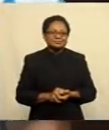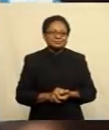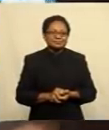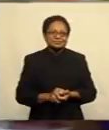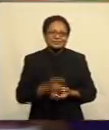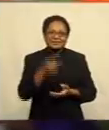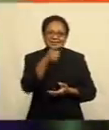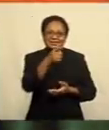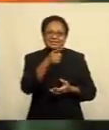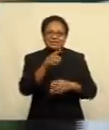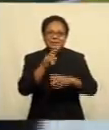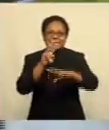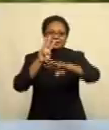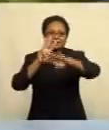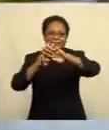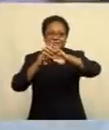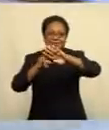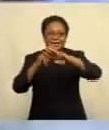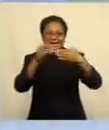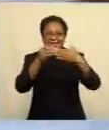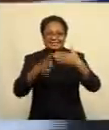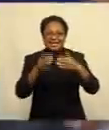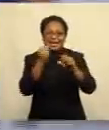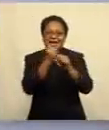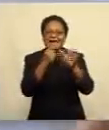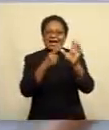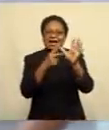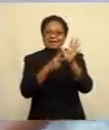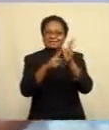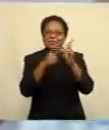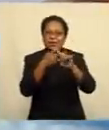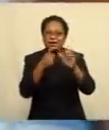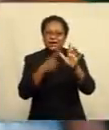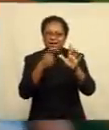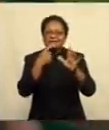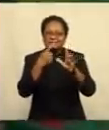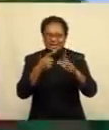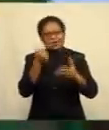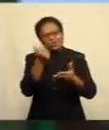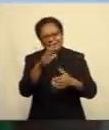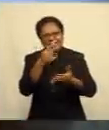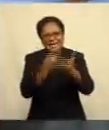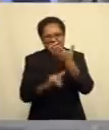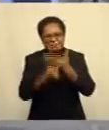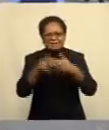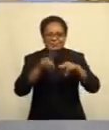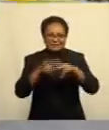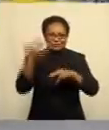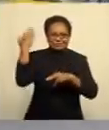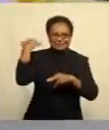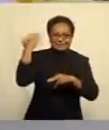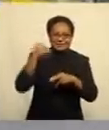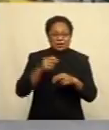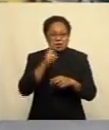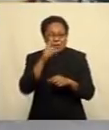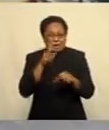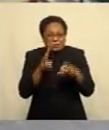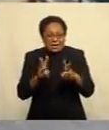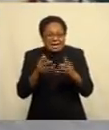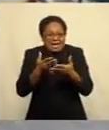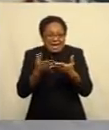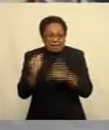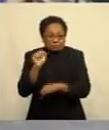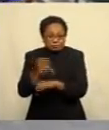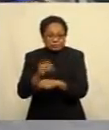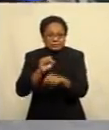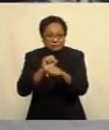SODELPA party leader William Ngavoka says Fiji has been through this and the only way to fight against COVID-19 is strict adherence to